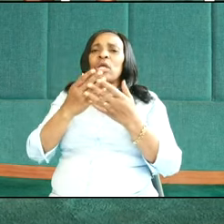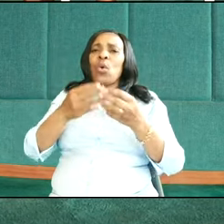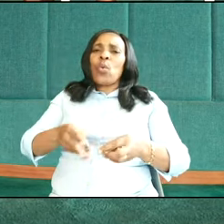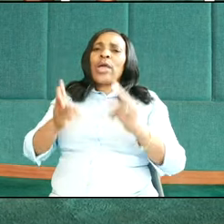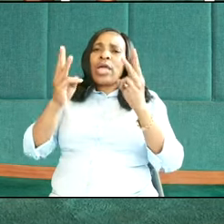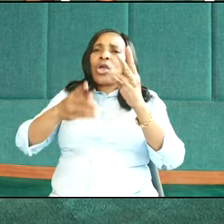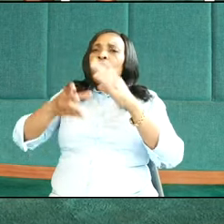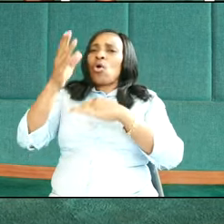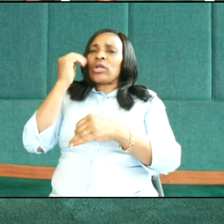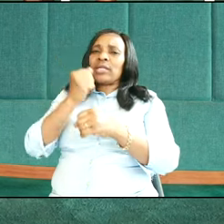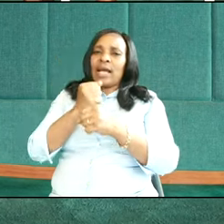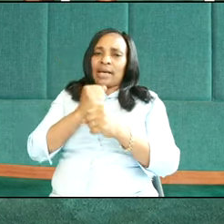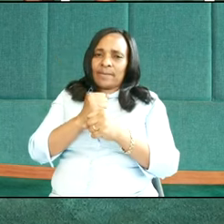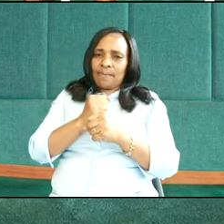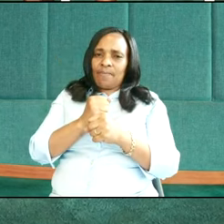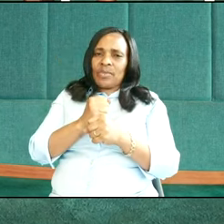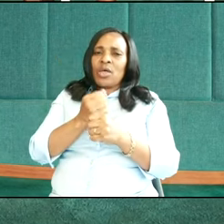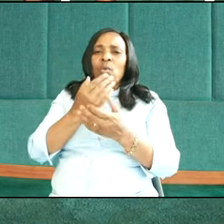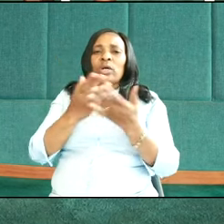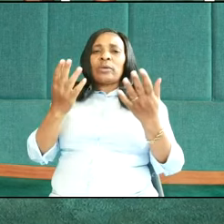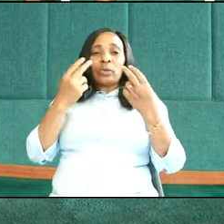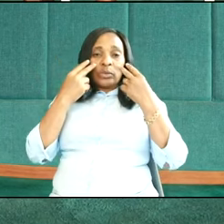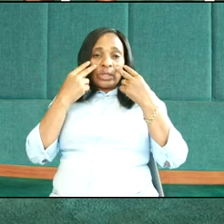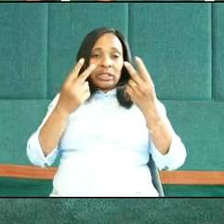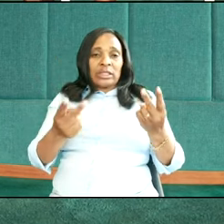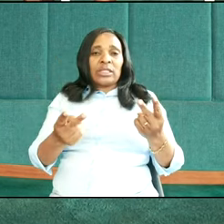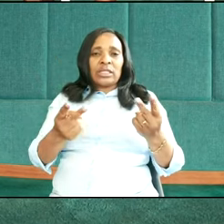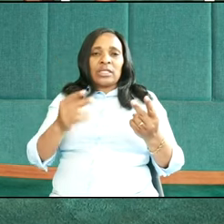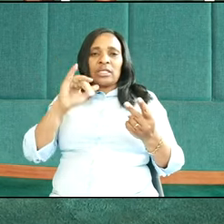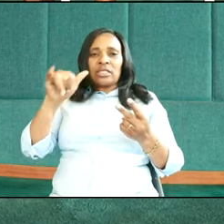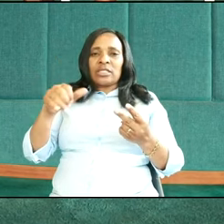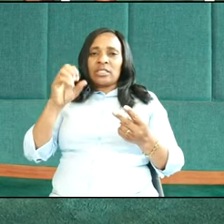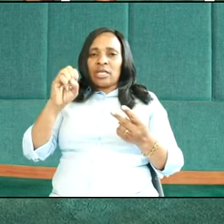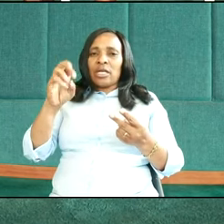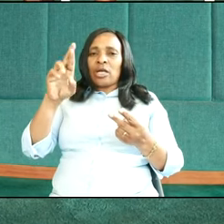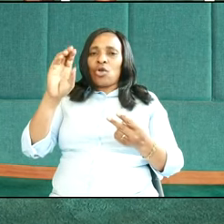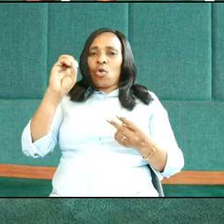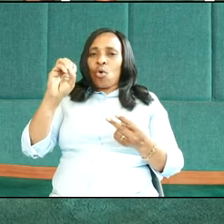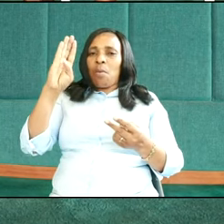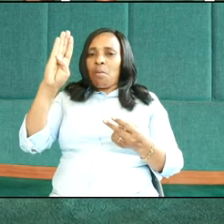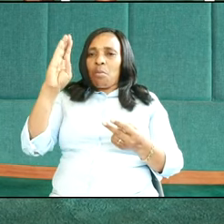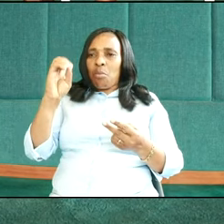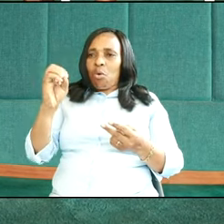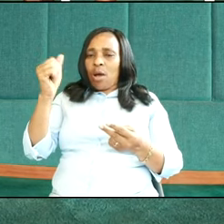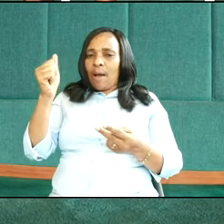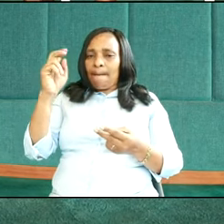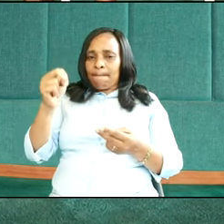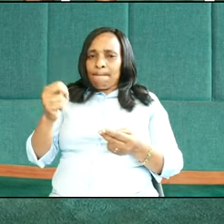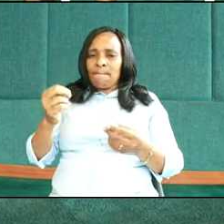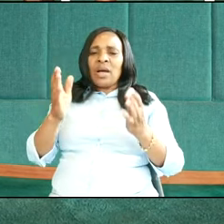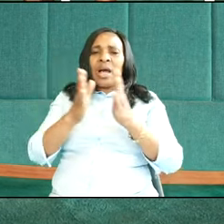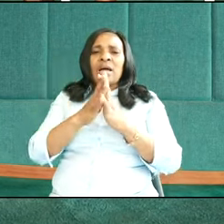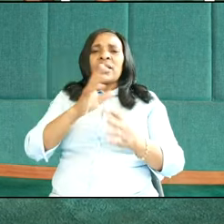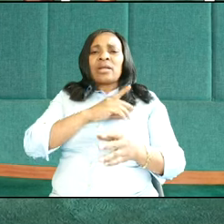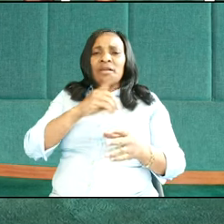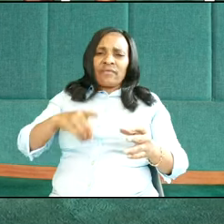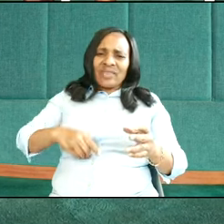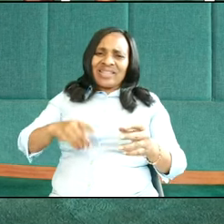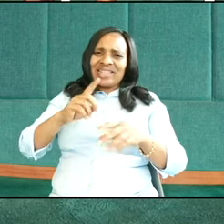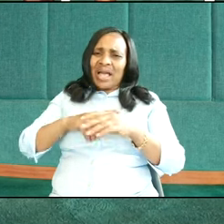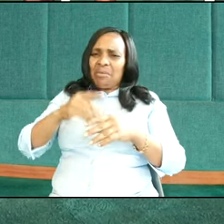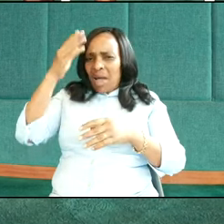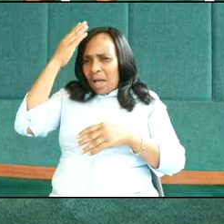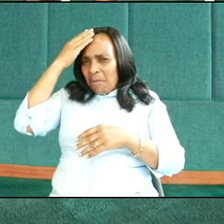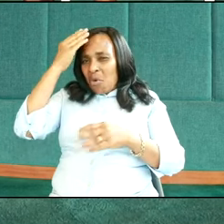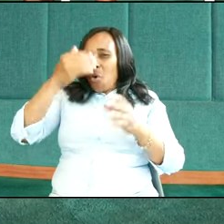you know. Whenever, and we see this, you know, not with Jeroboam, you see this with David, you know, when you're humble, God sort of forgives